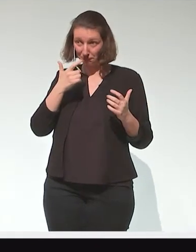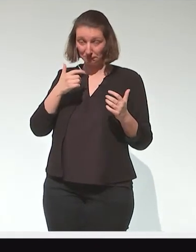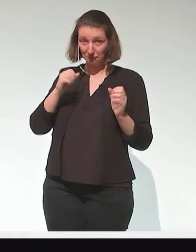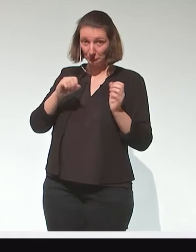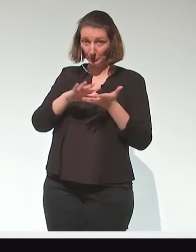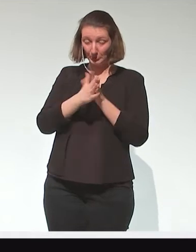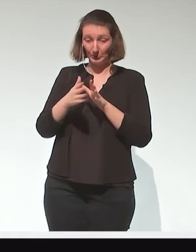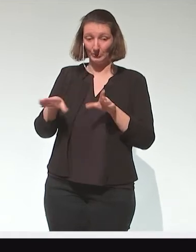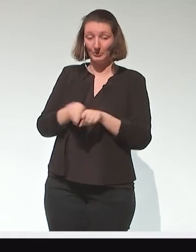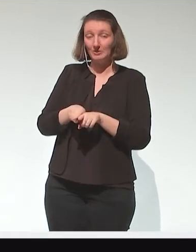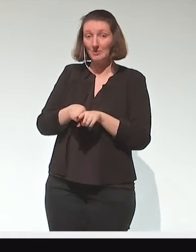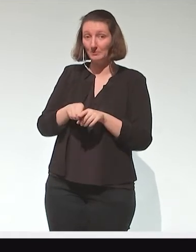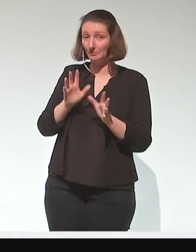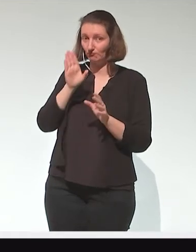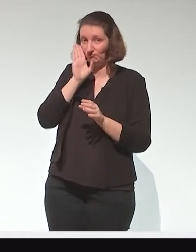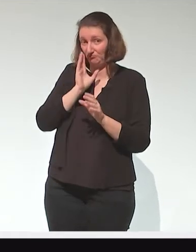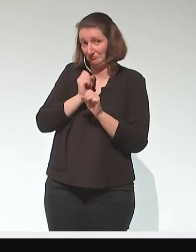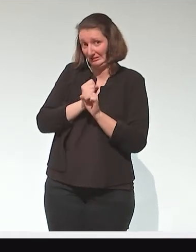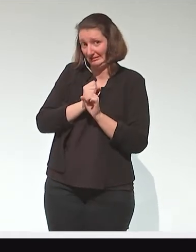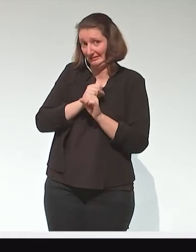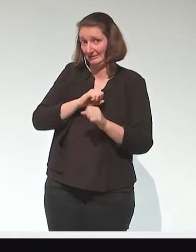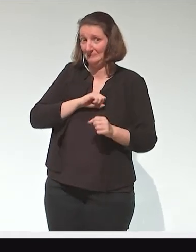recent initiatives that could be reproduced.